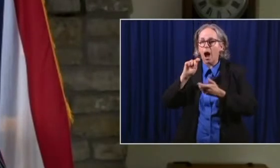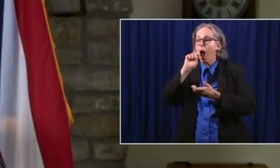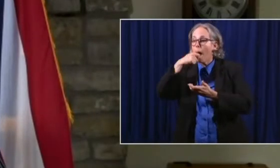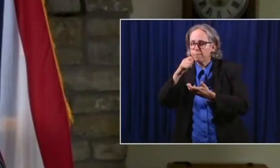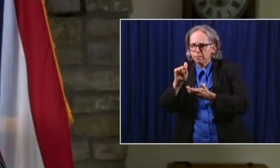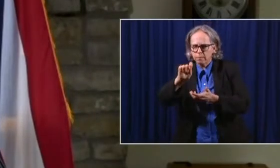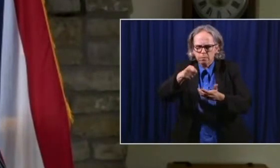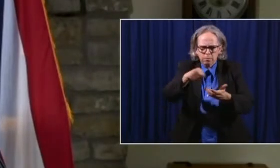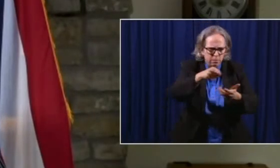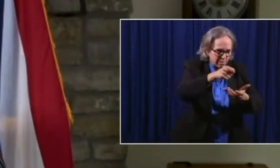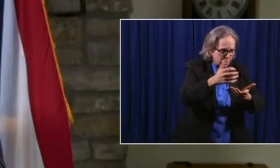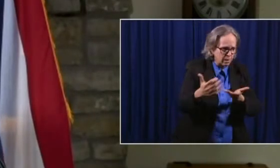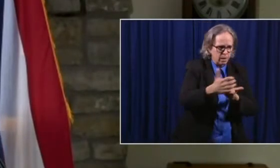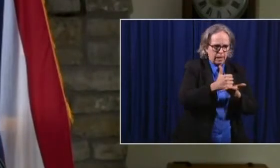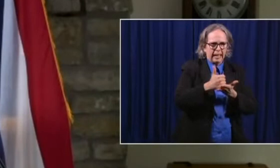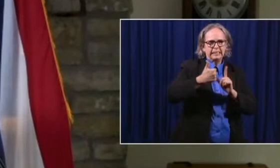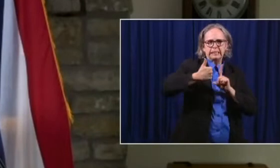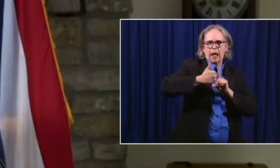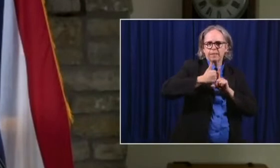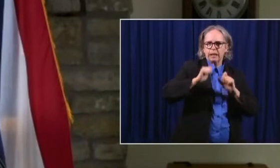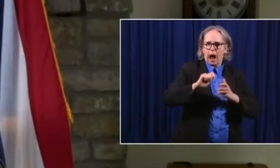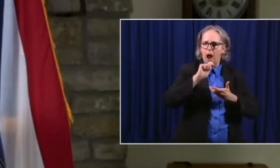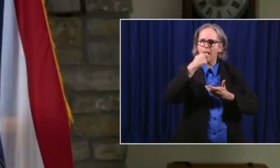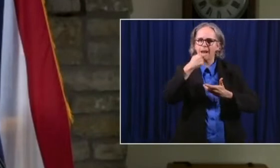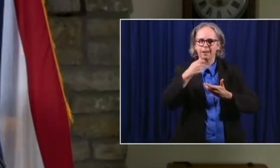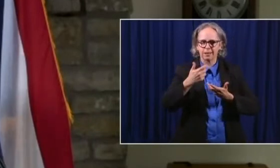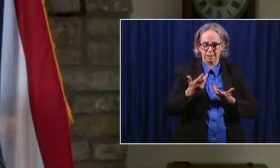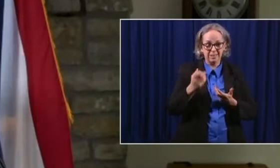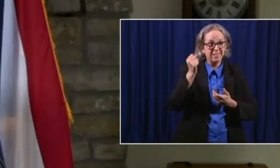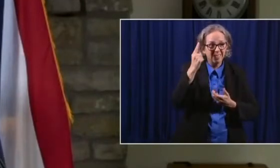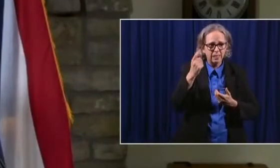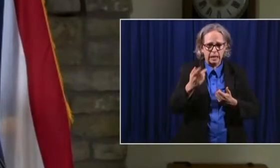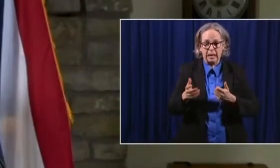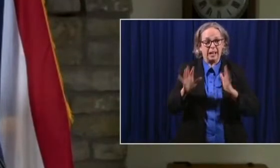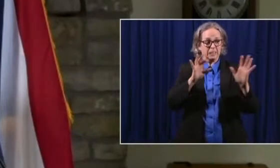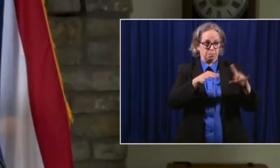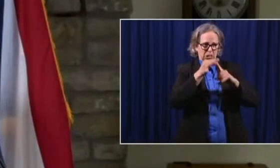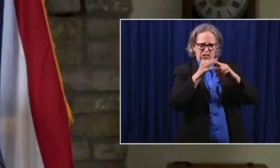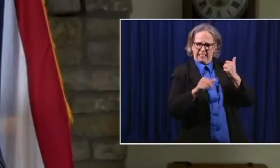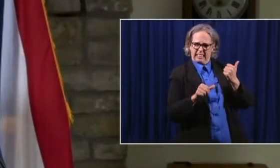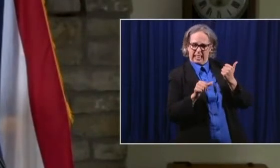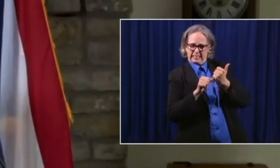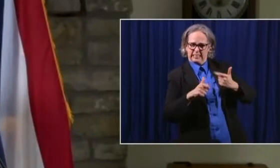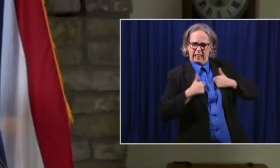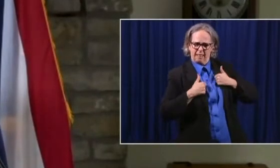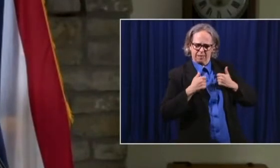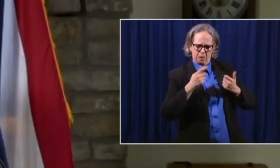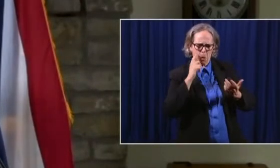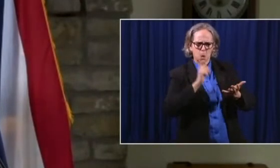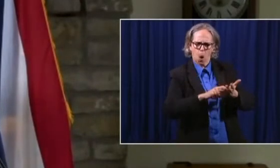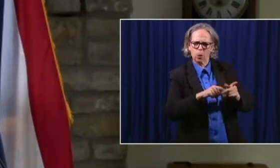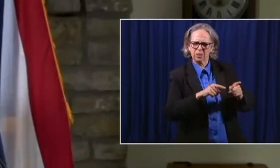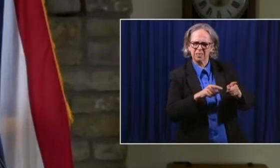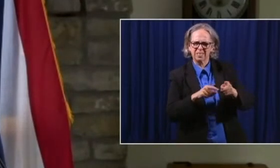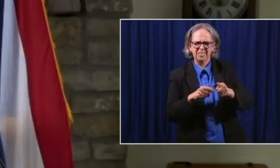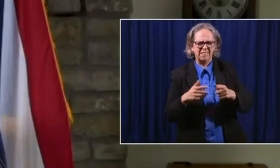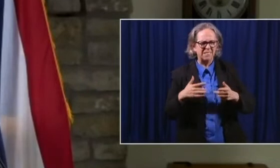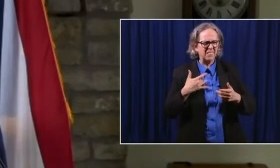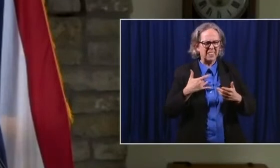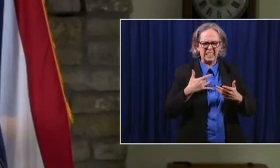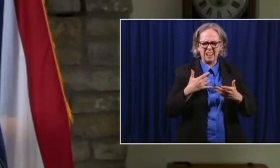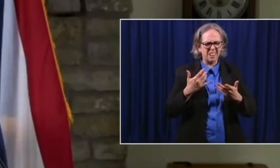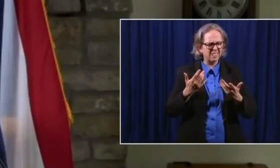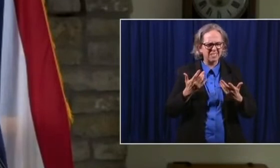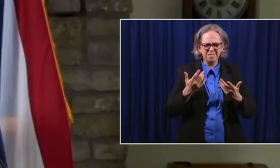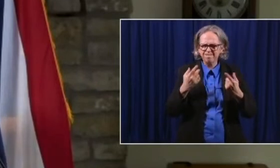Some of our assisted facilities, living facilities, noticed what they felt were inconsistent results. And as